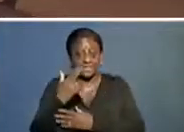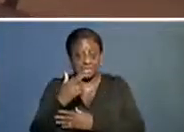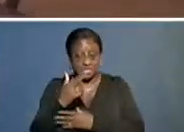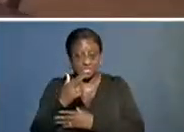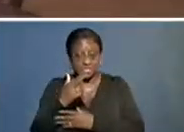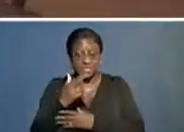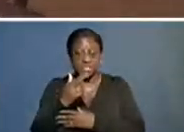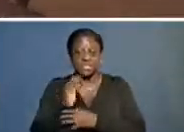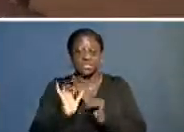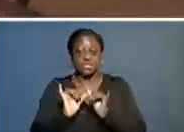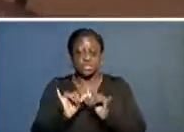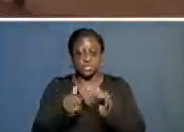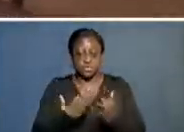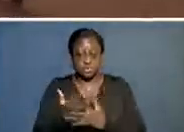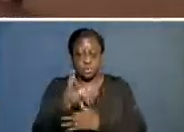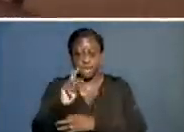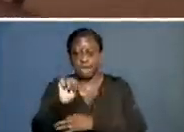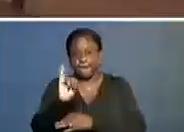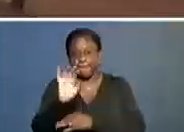to Miami Street,